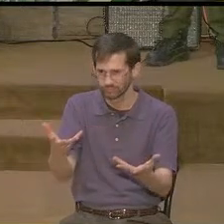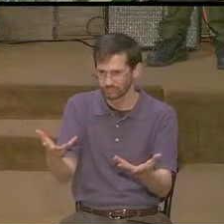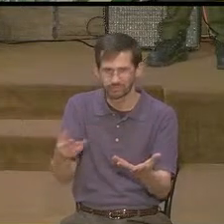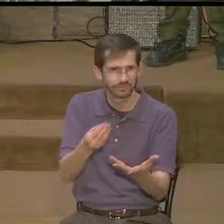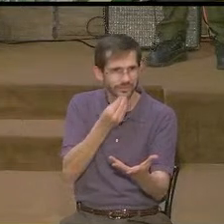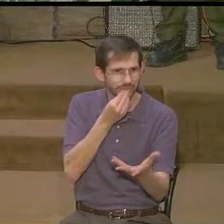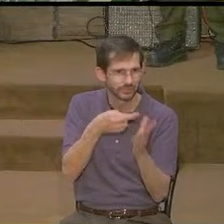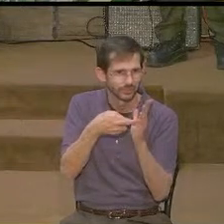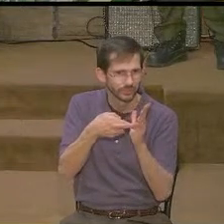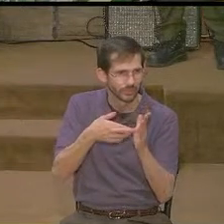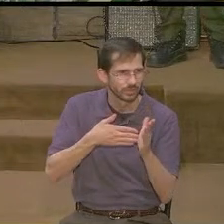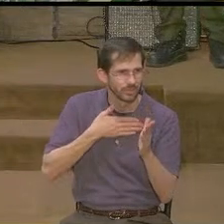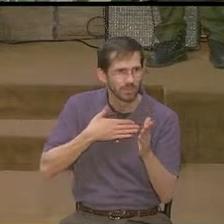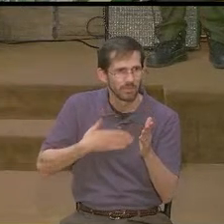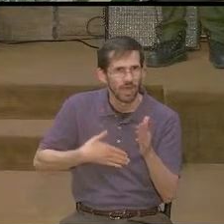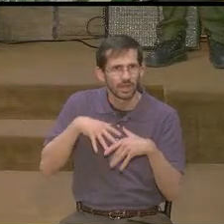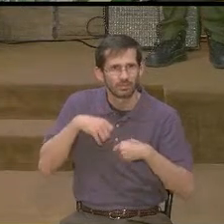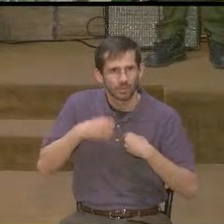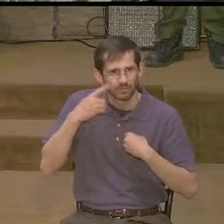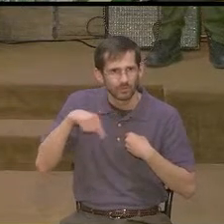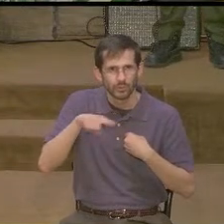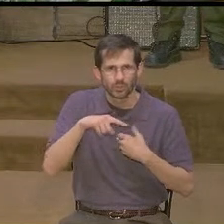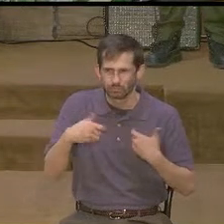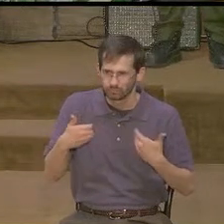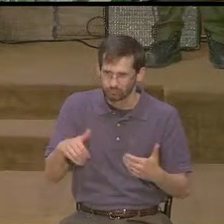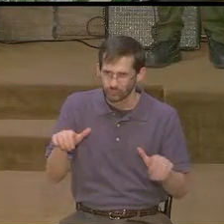you. Do this in remembrance of me.